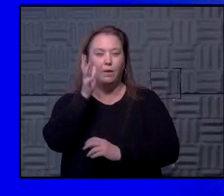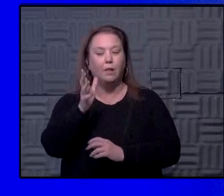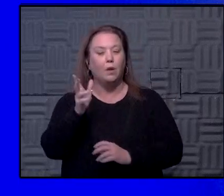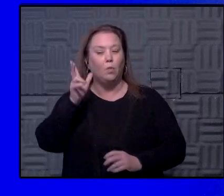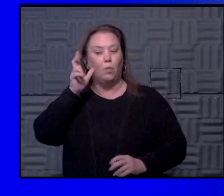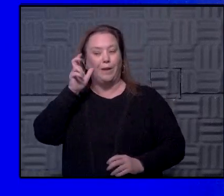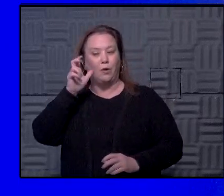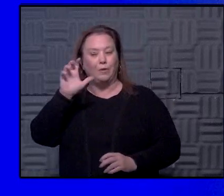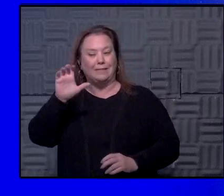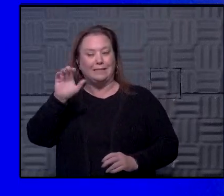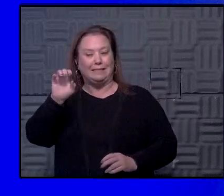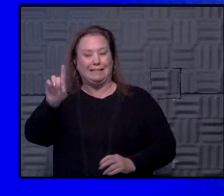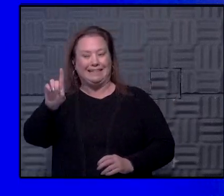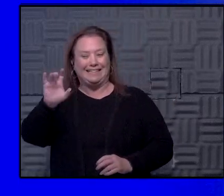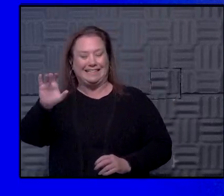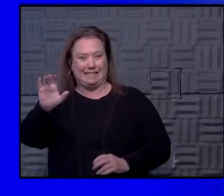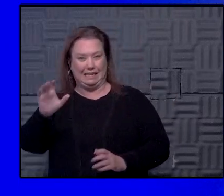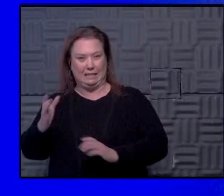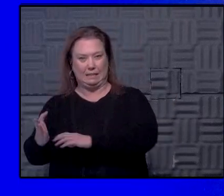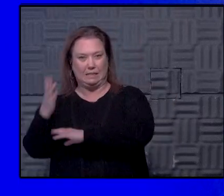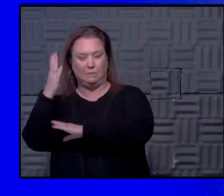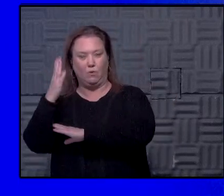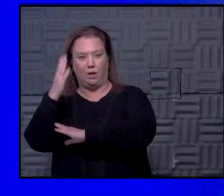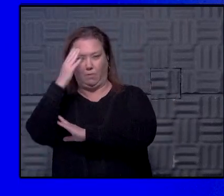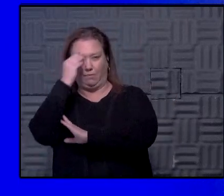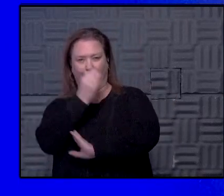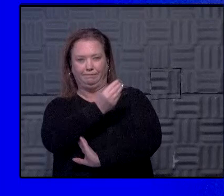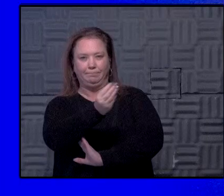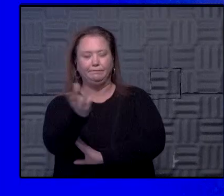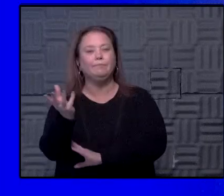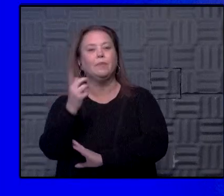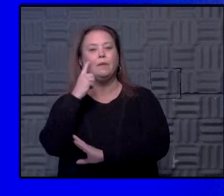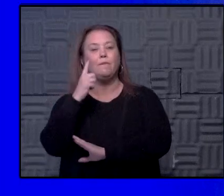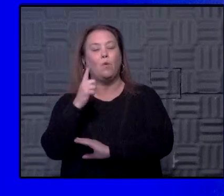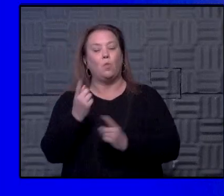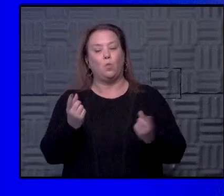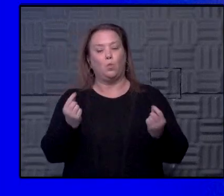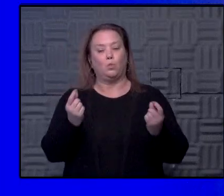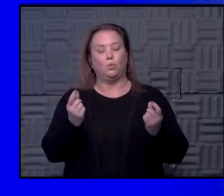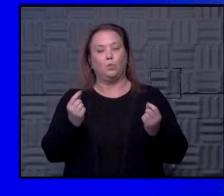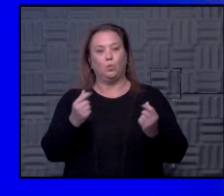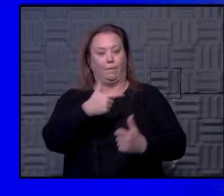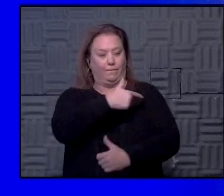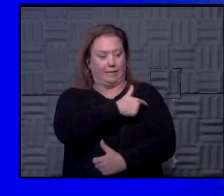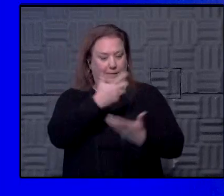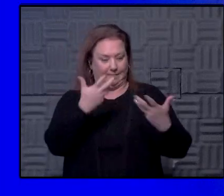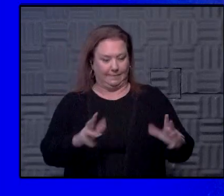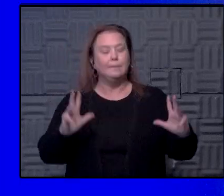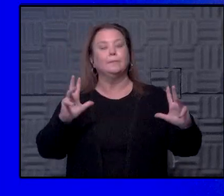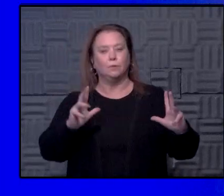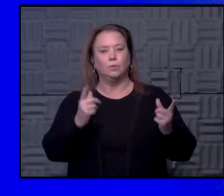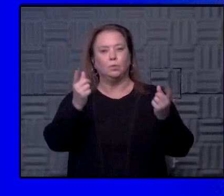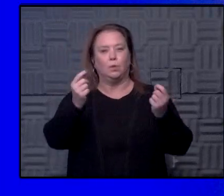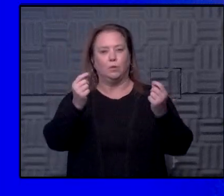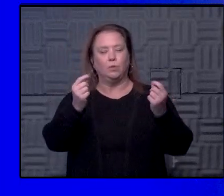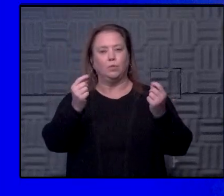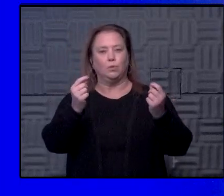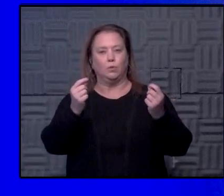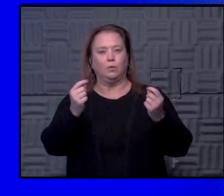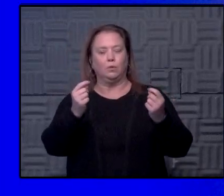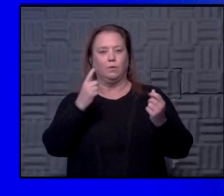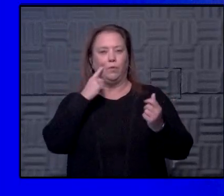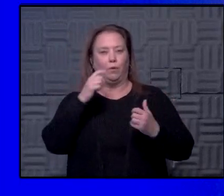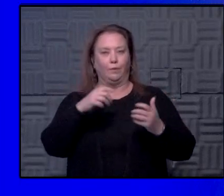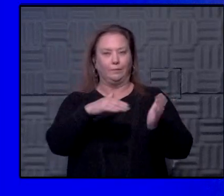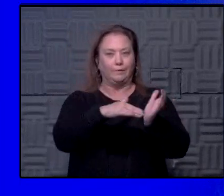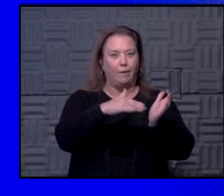that the CDC will be rolling out or giving guidance for what to do after the vaccination to either healthcare workers or